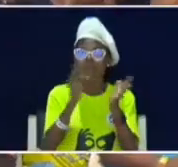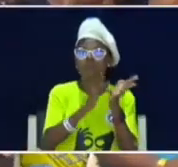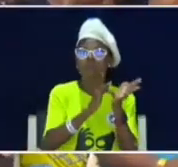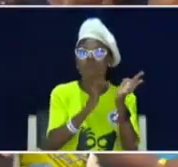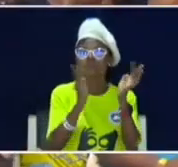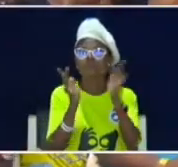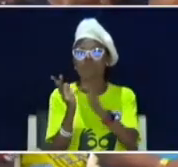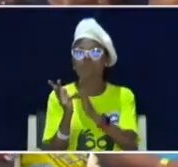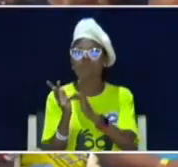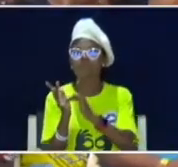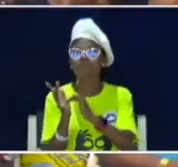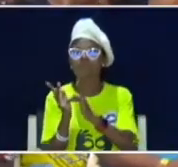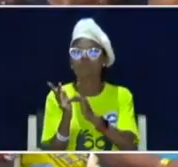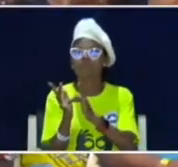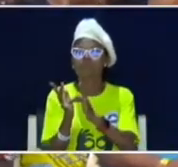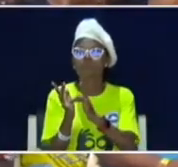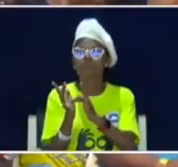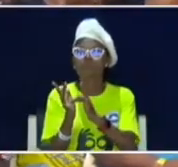Yesu,